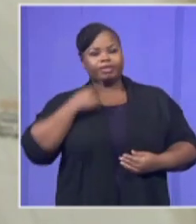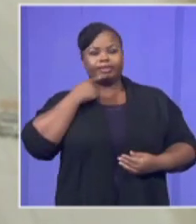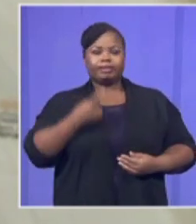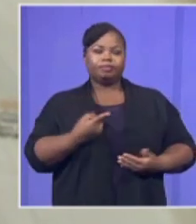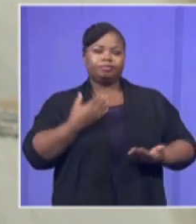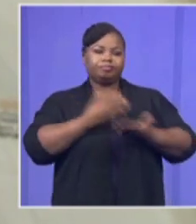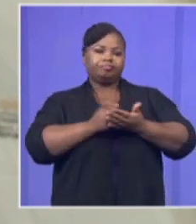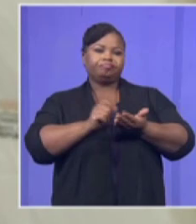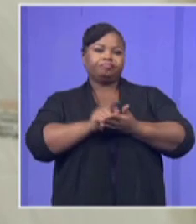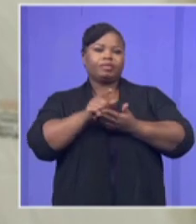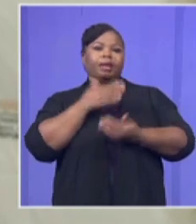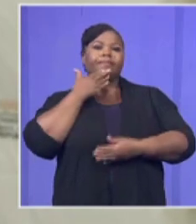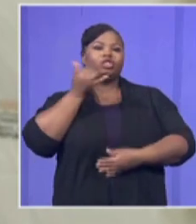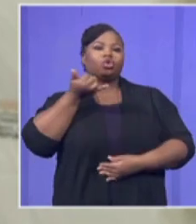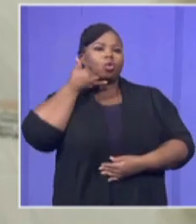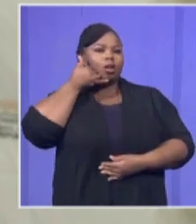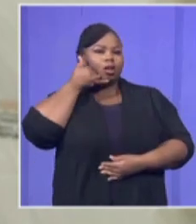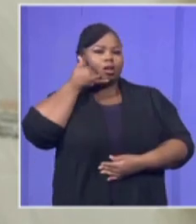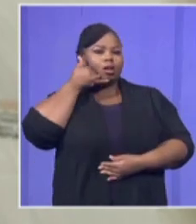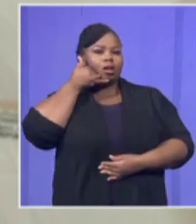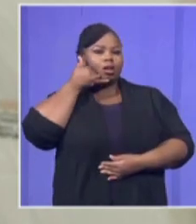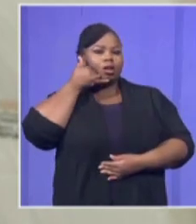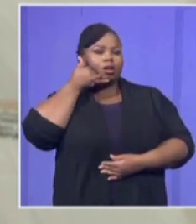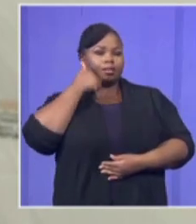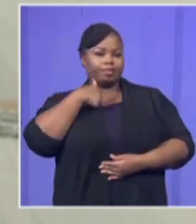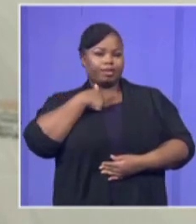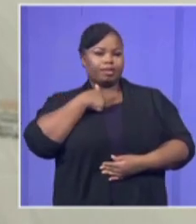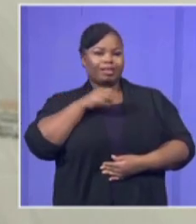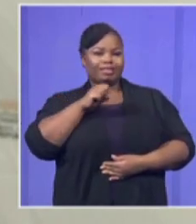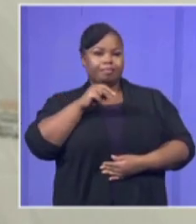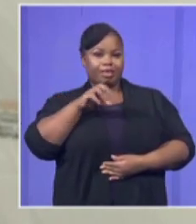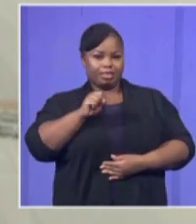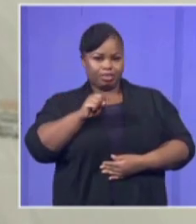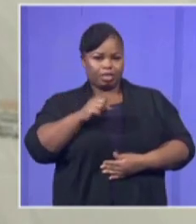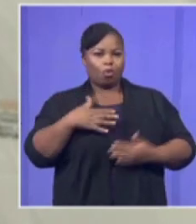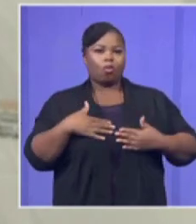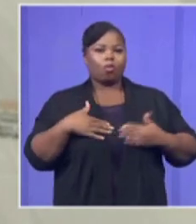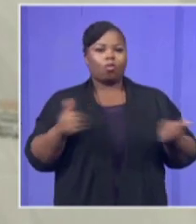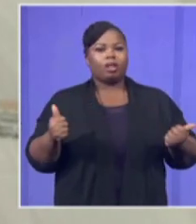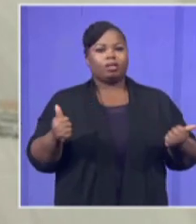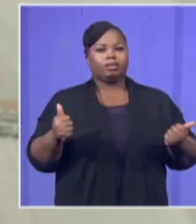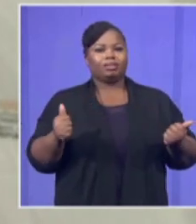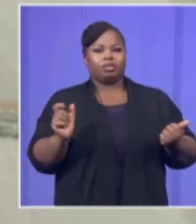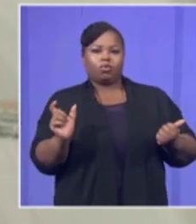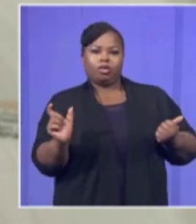simply send us a please call me SMS wellness to